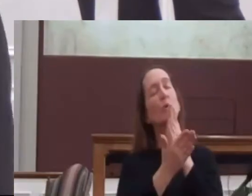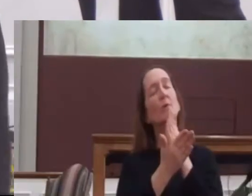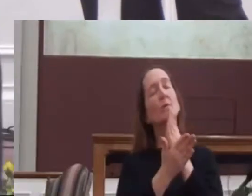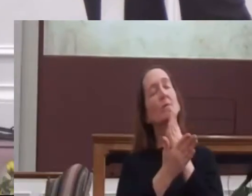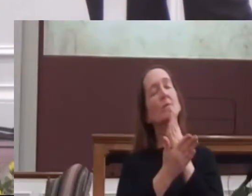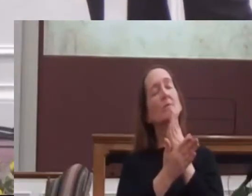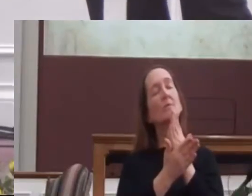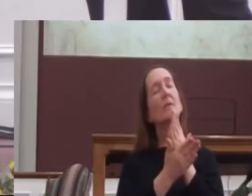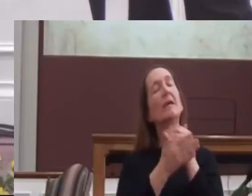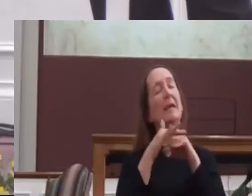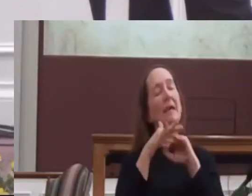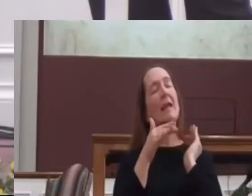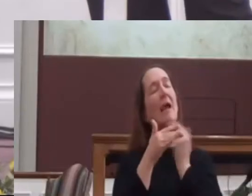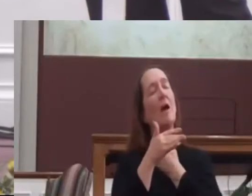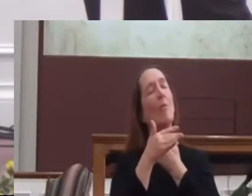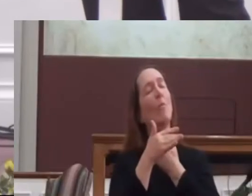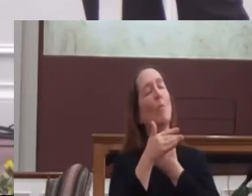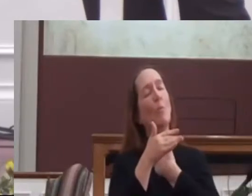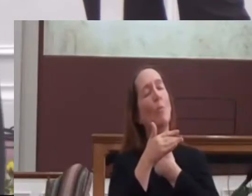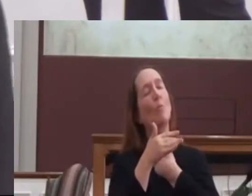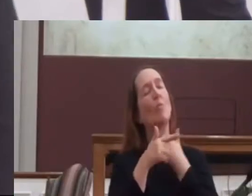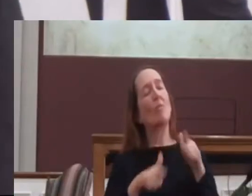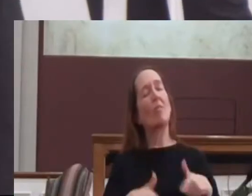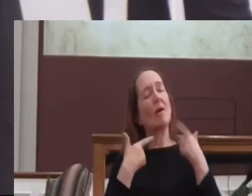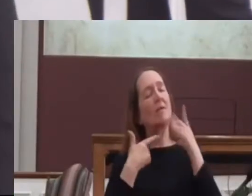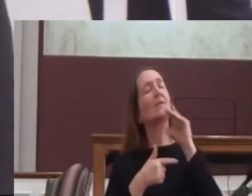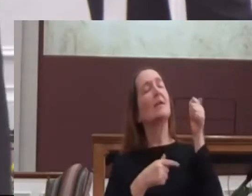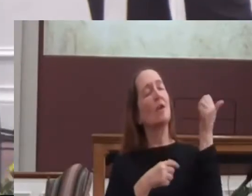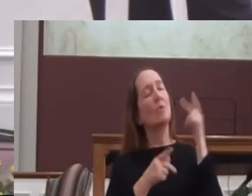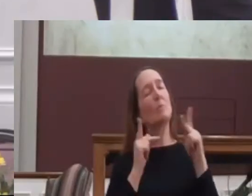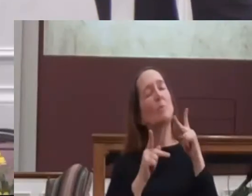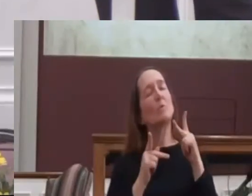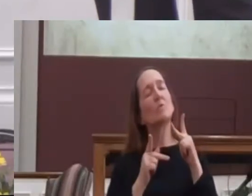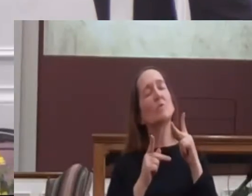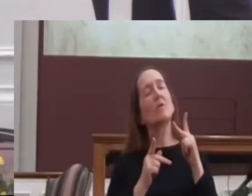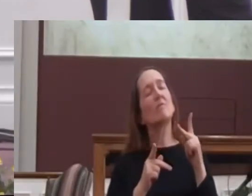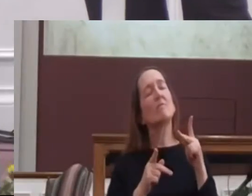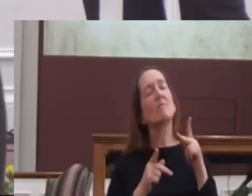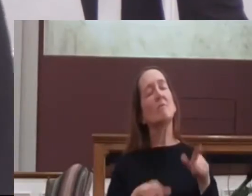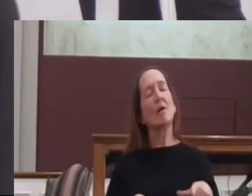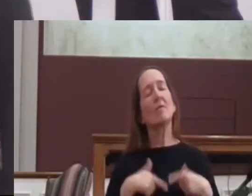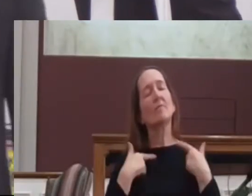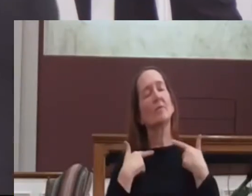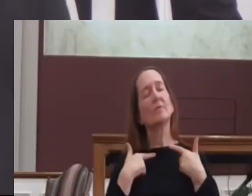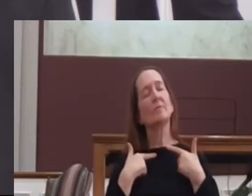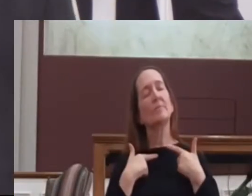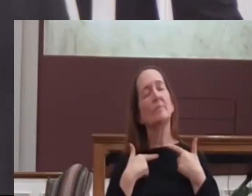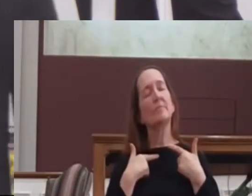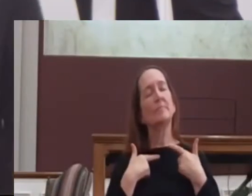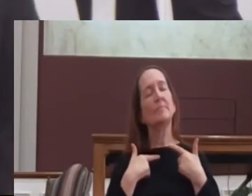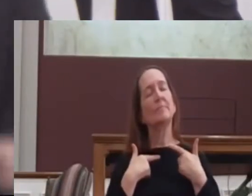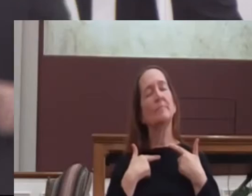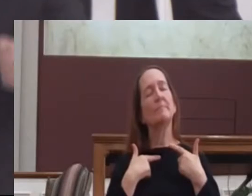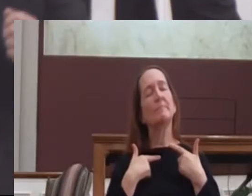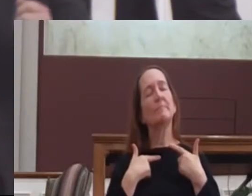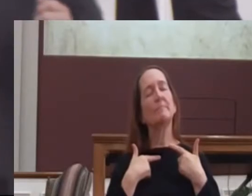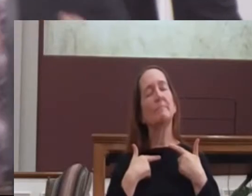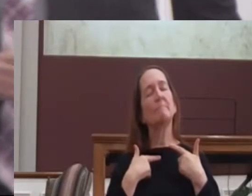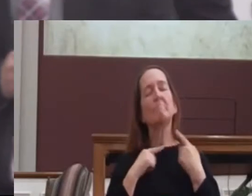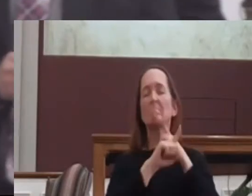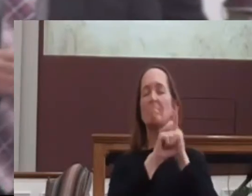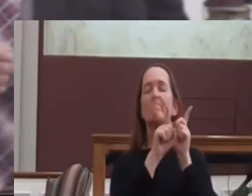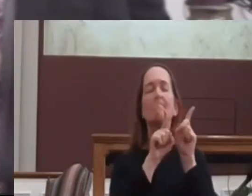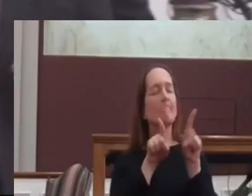Creator gave us, and to honor those not only in our own lives but in each other's lives, if we so